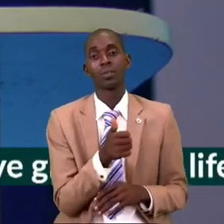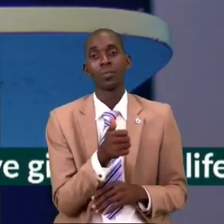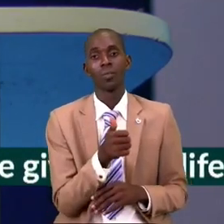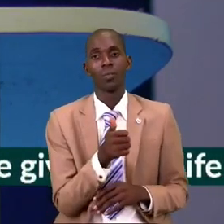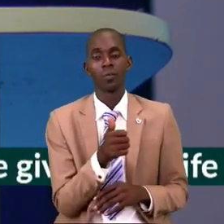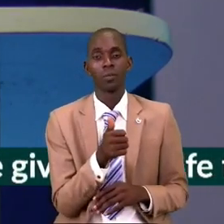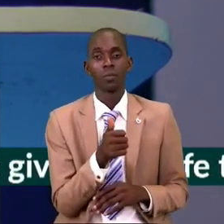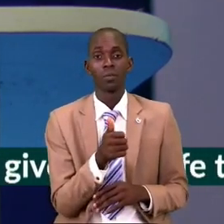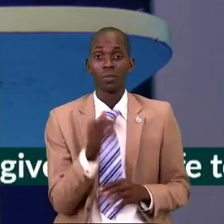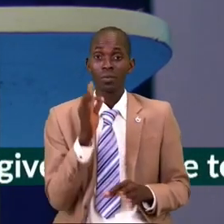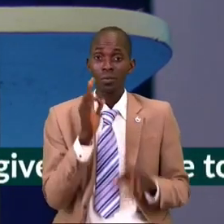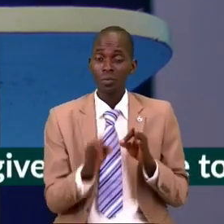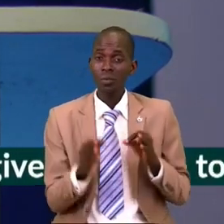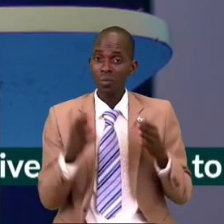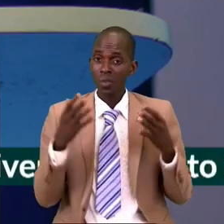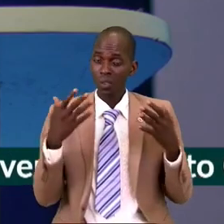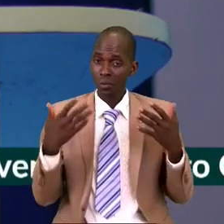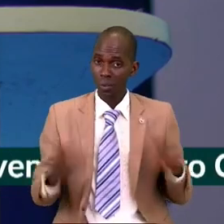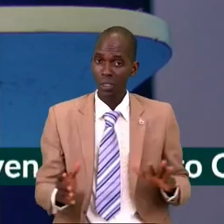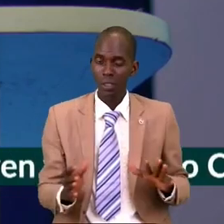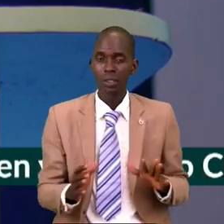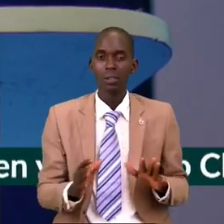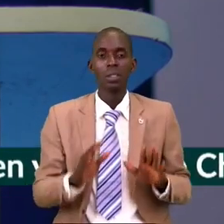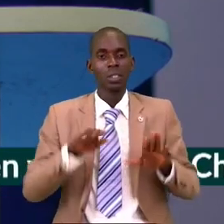by waving your hands.